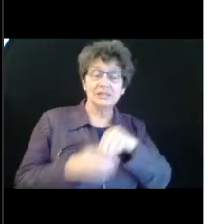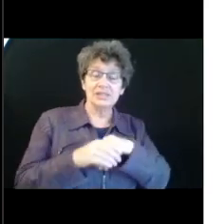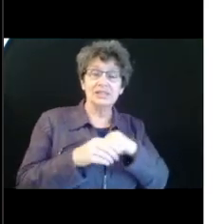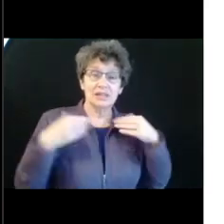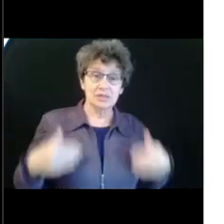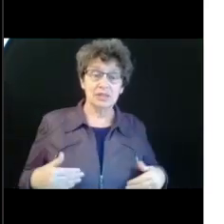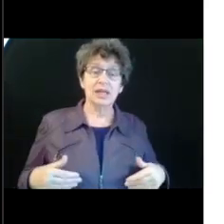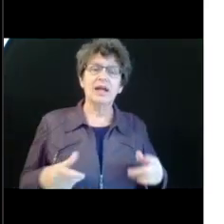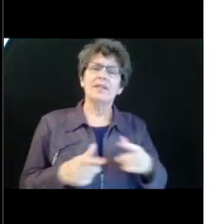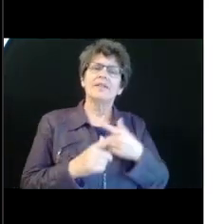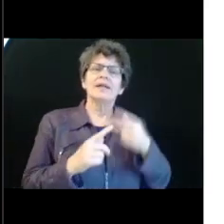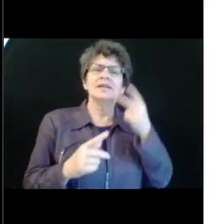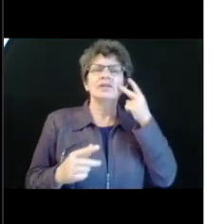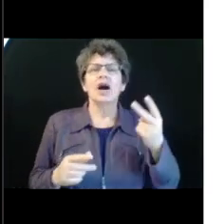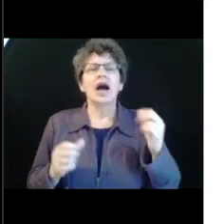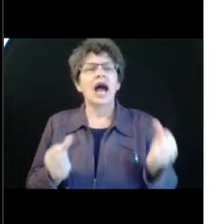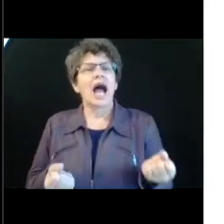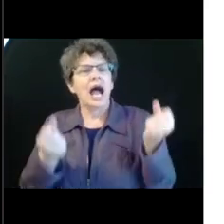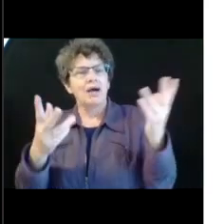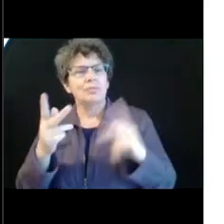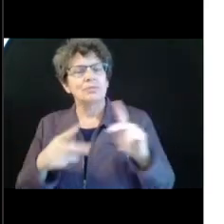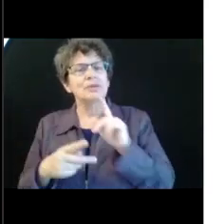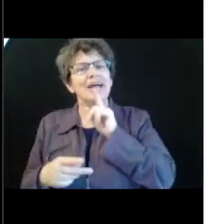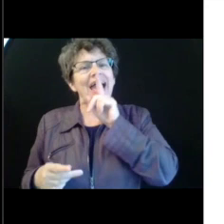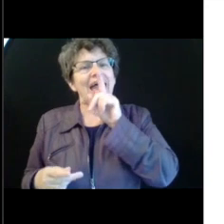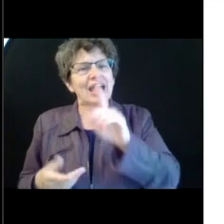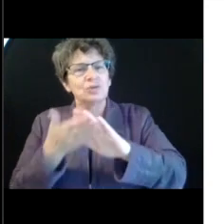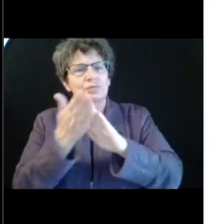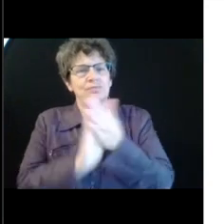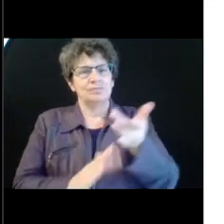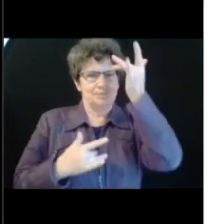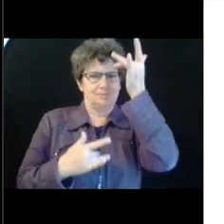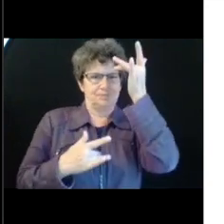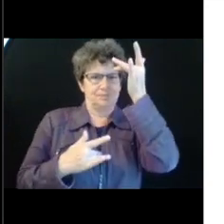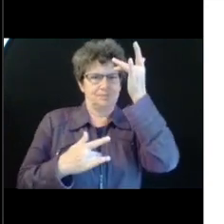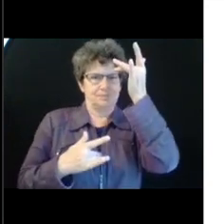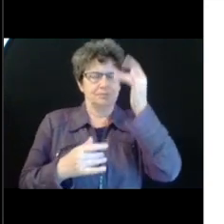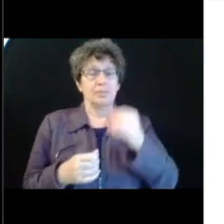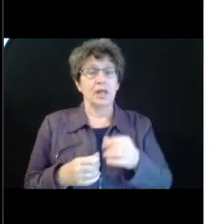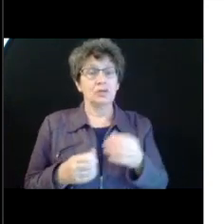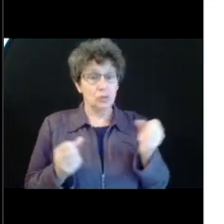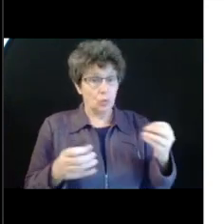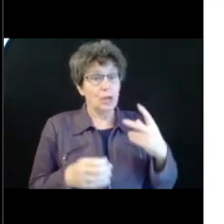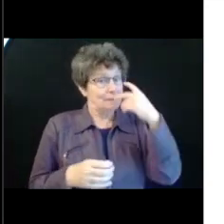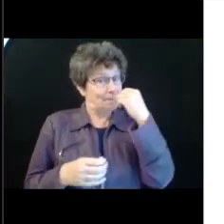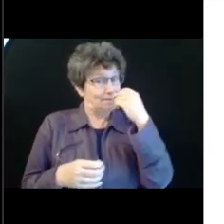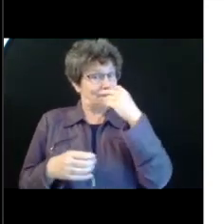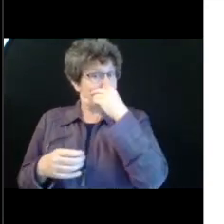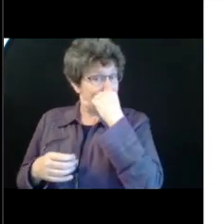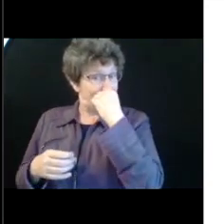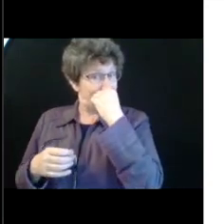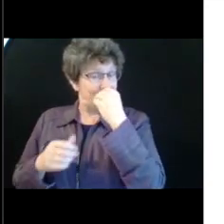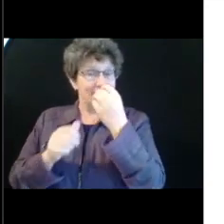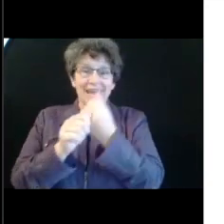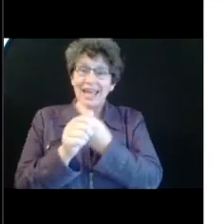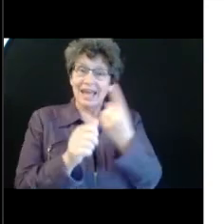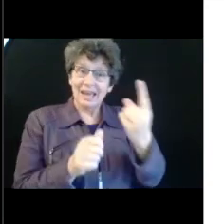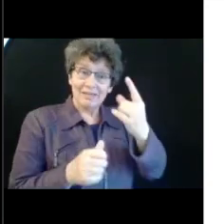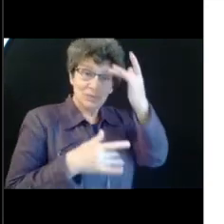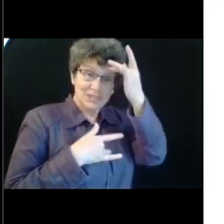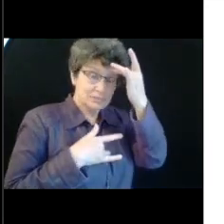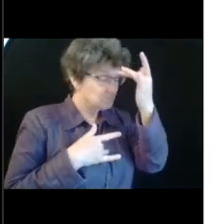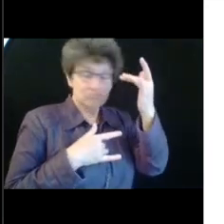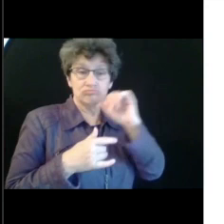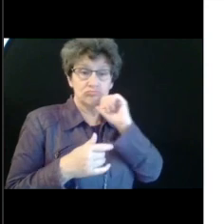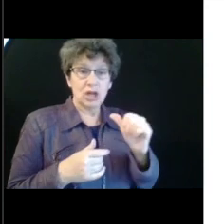those participants actually got the common cold. So they're exposed to the virus, but not everyone gets the cold.